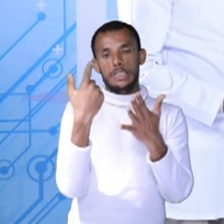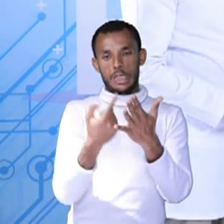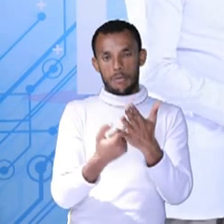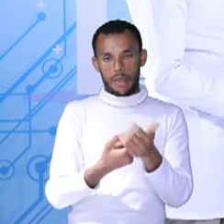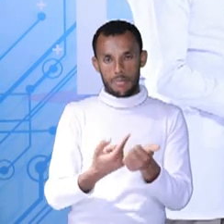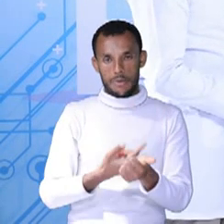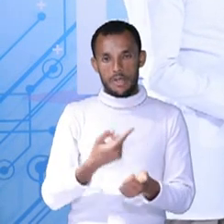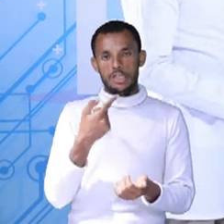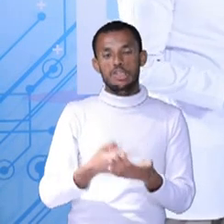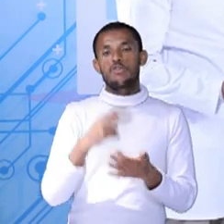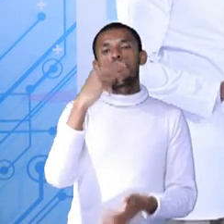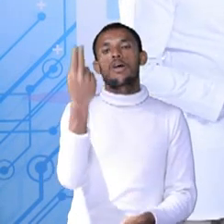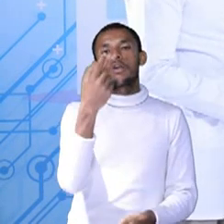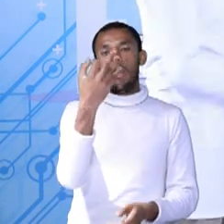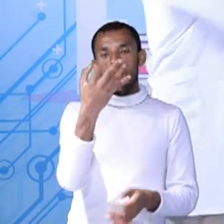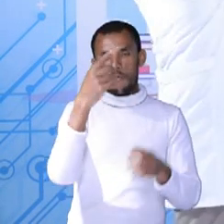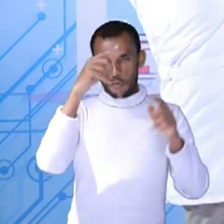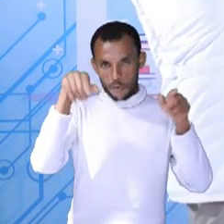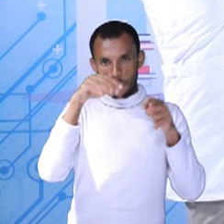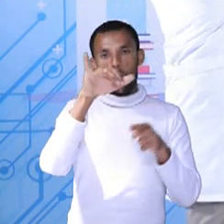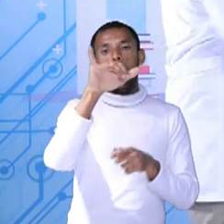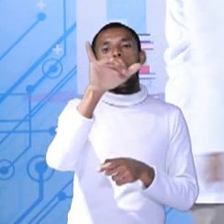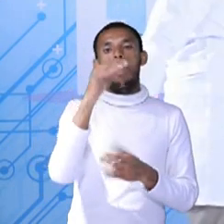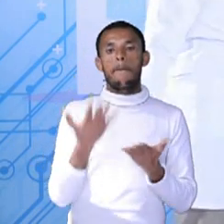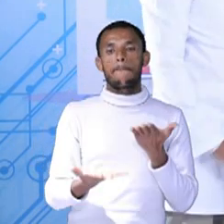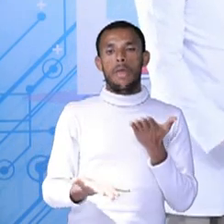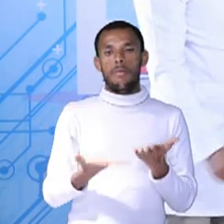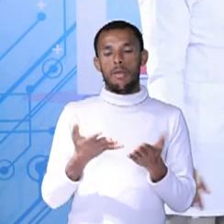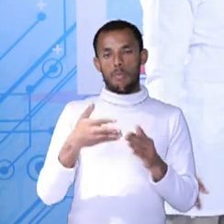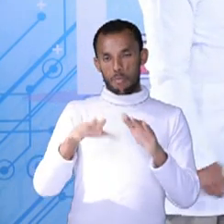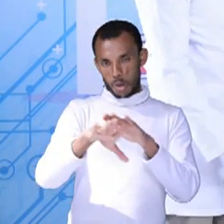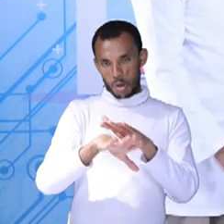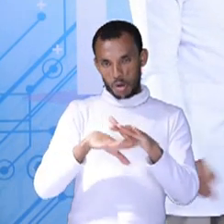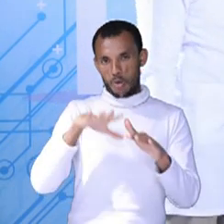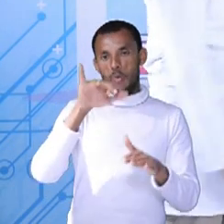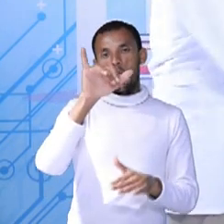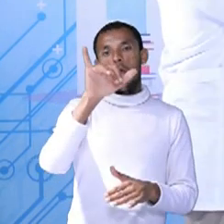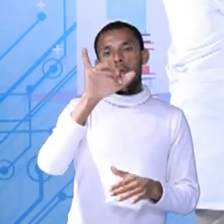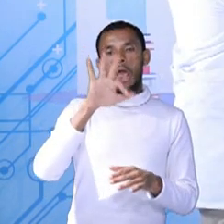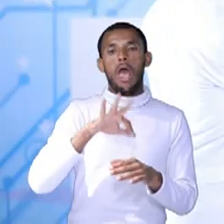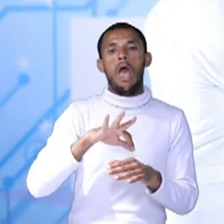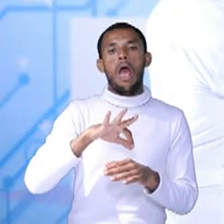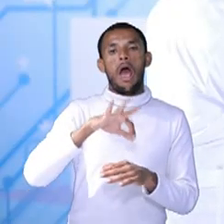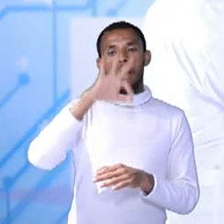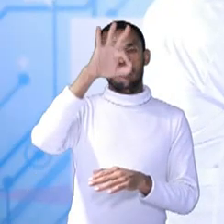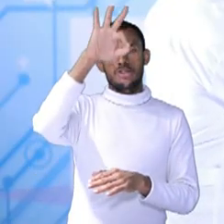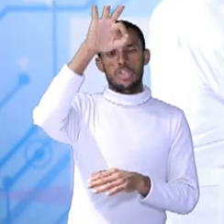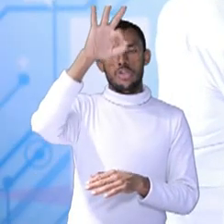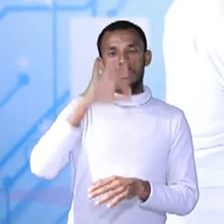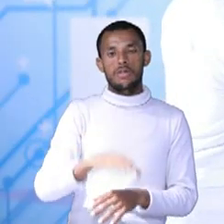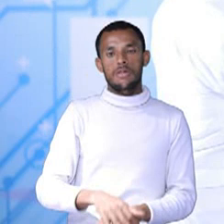sometimes this function f of y may be below y-axis like this.